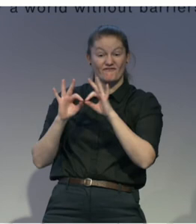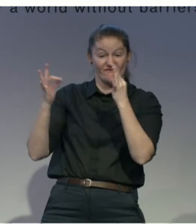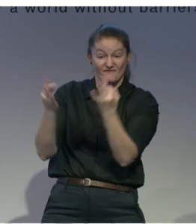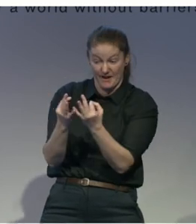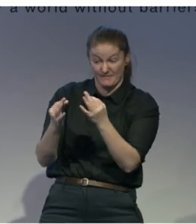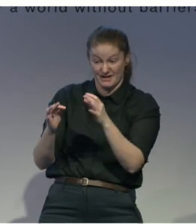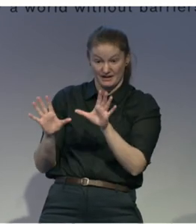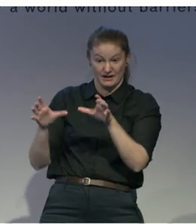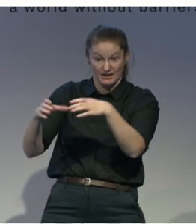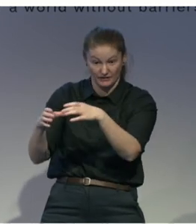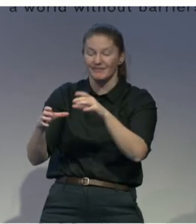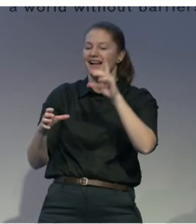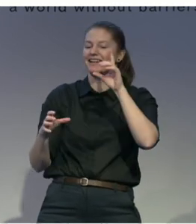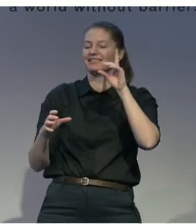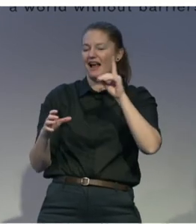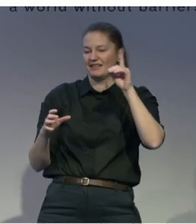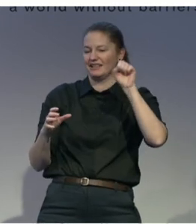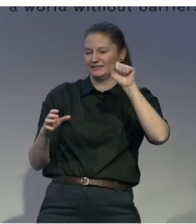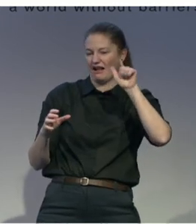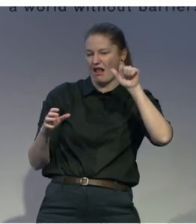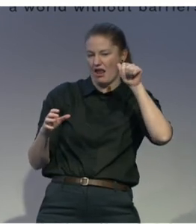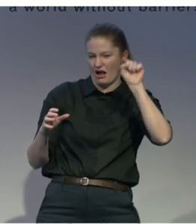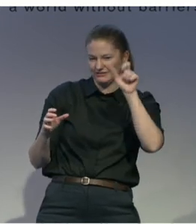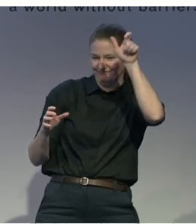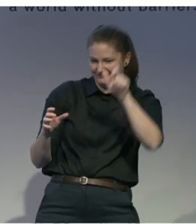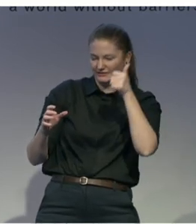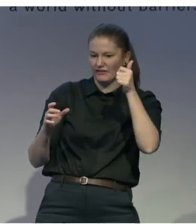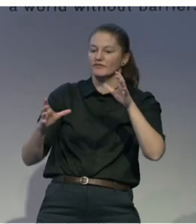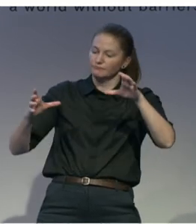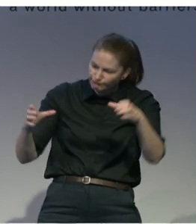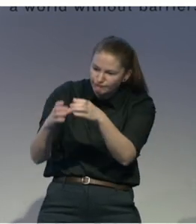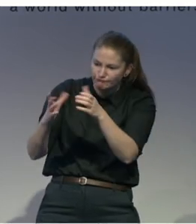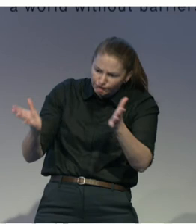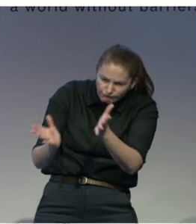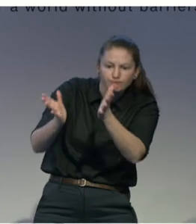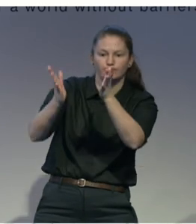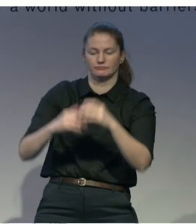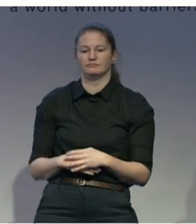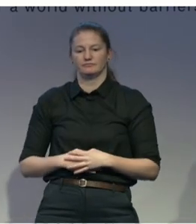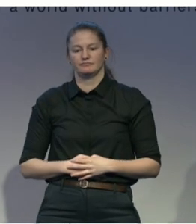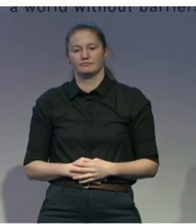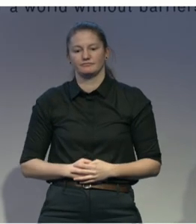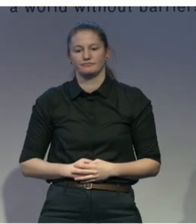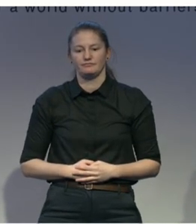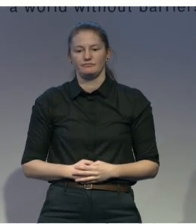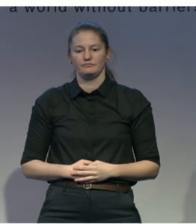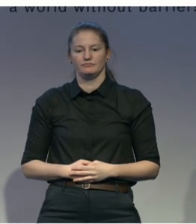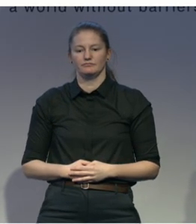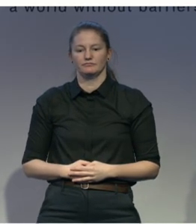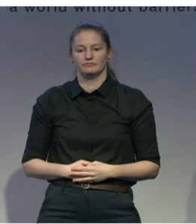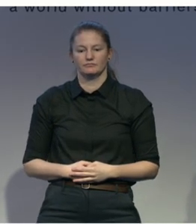are an organization that includes 55 associations of people with intellectual disability, and we have a national